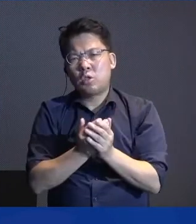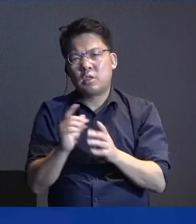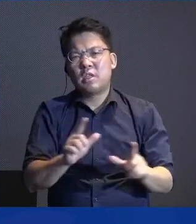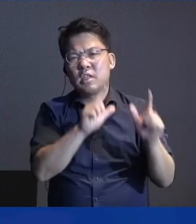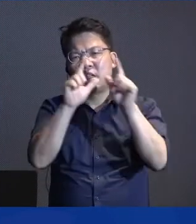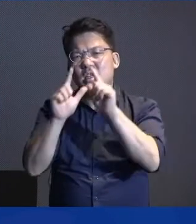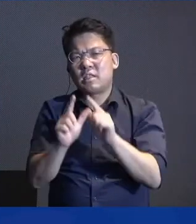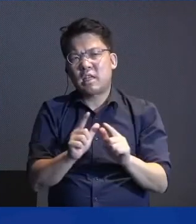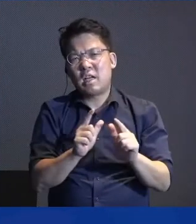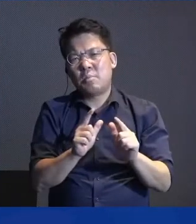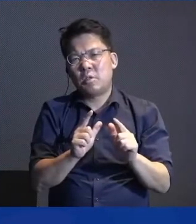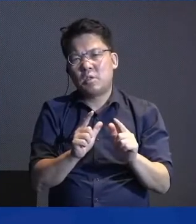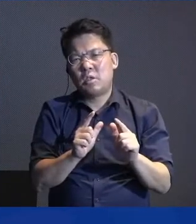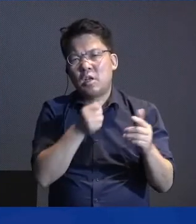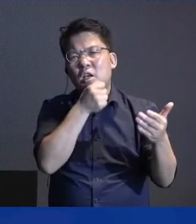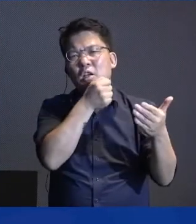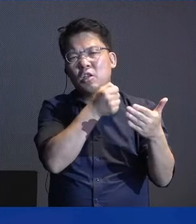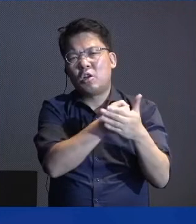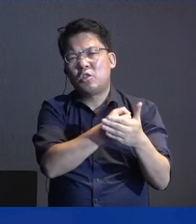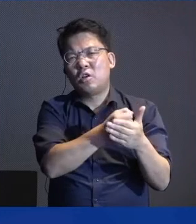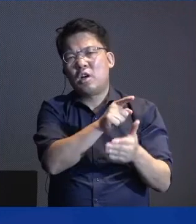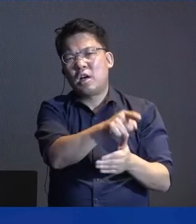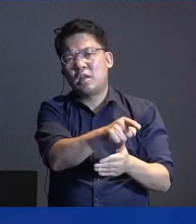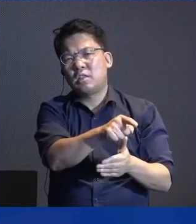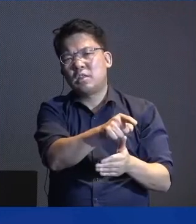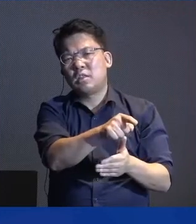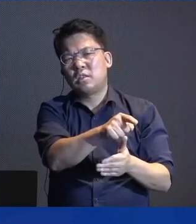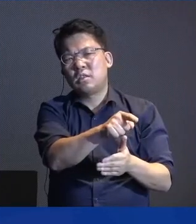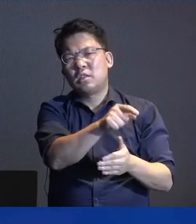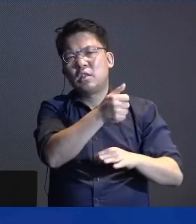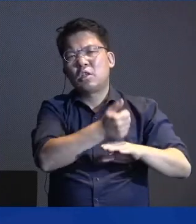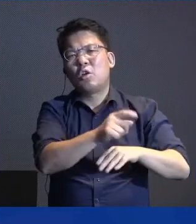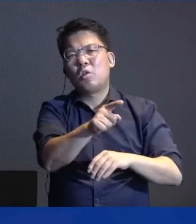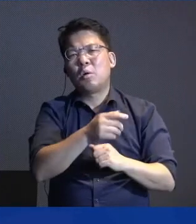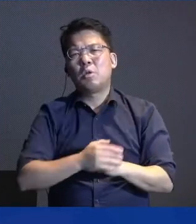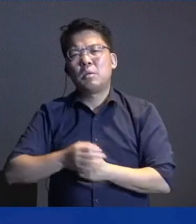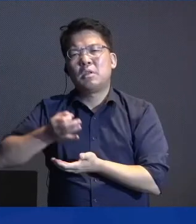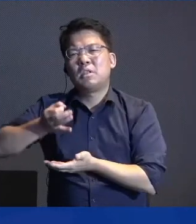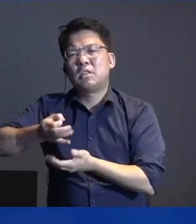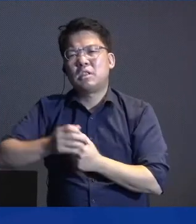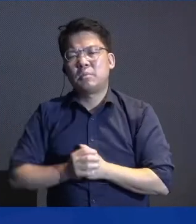once it's fixed like that, as just like the lower education level,